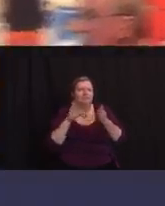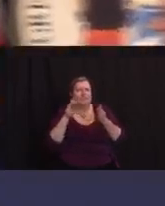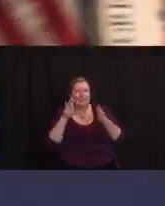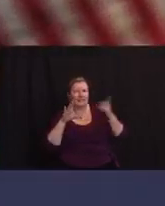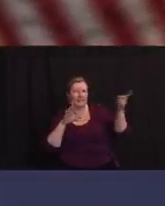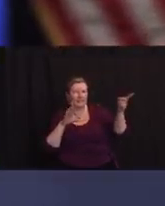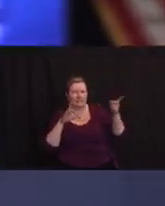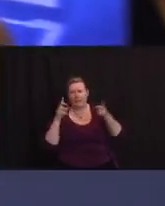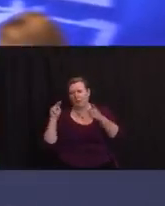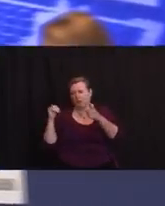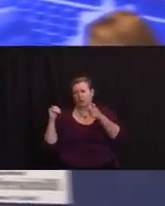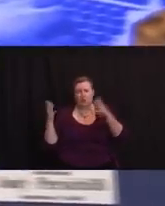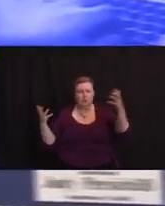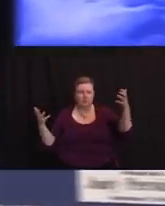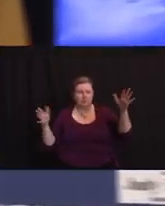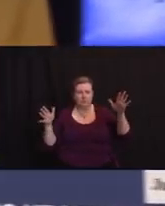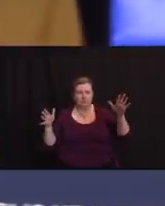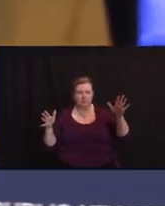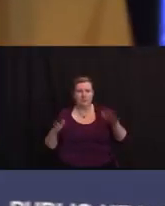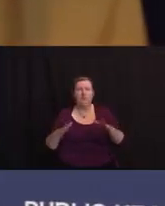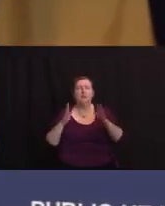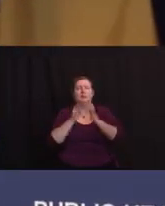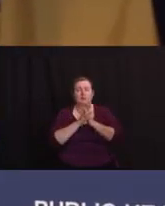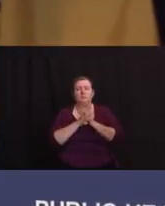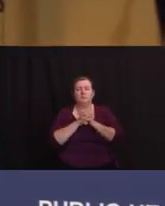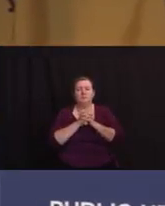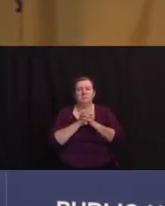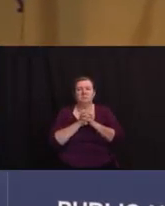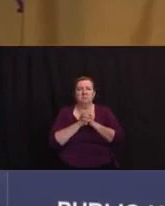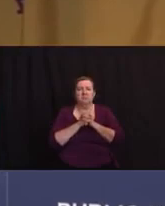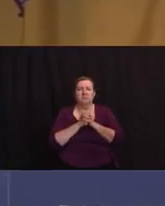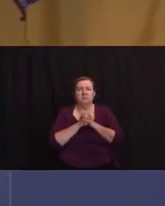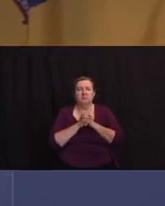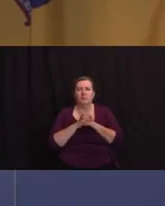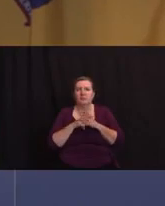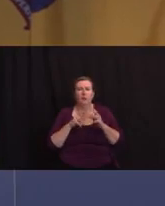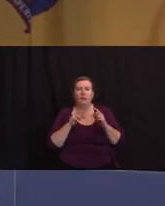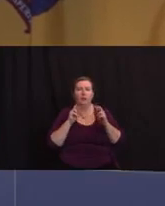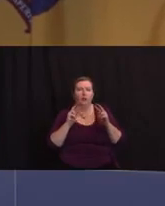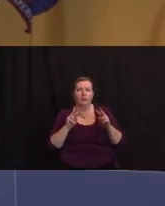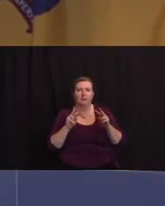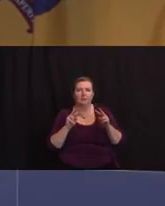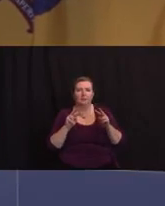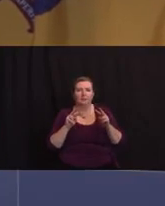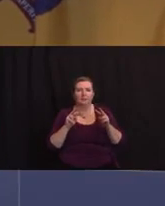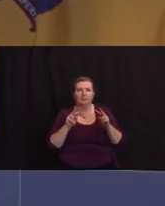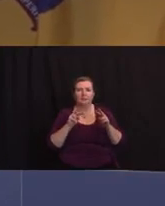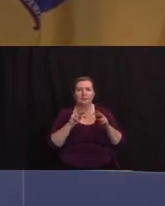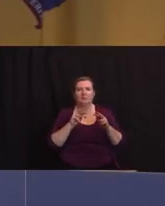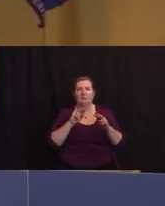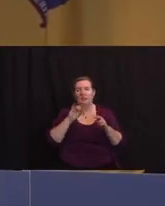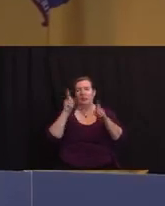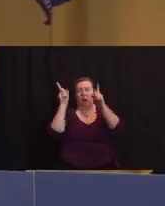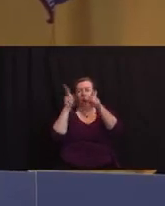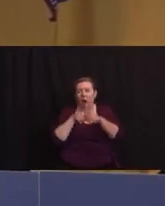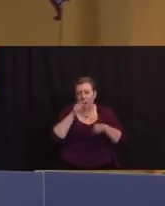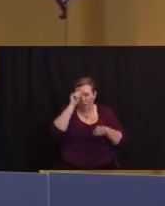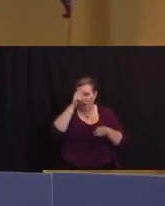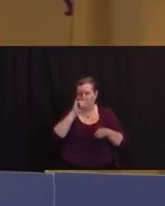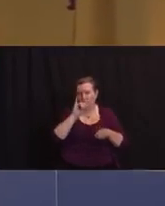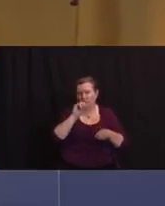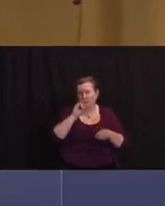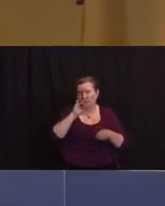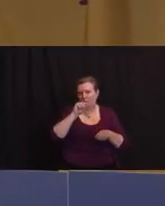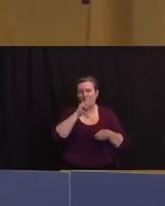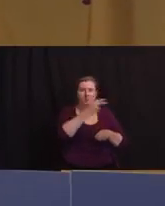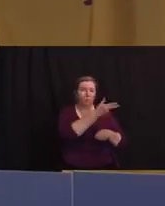Sure, and I would also start by saying you don't even have to look at India or other places. You can only look at the states in the United States, such as Missouri